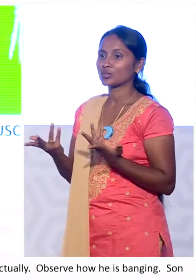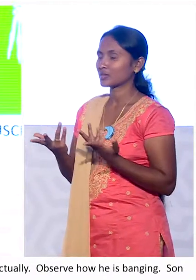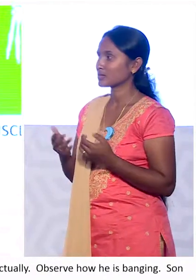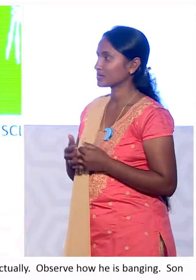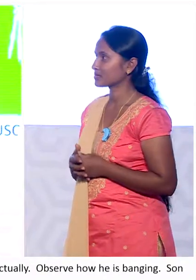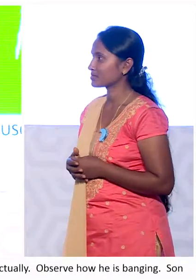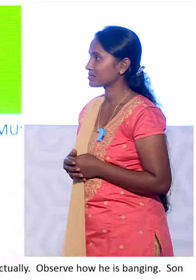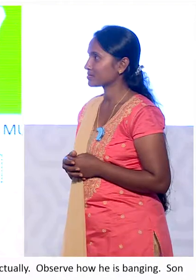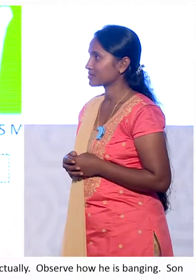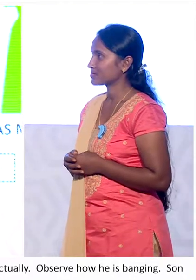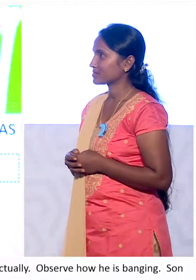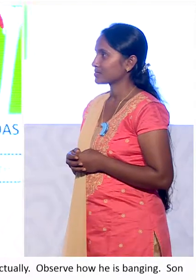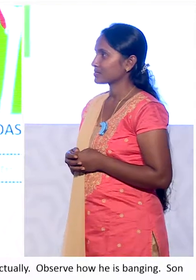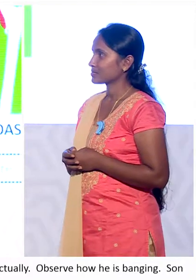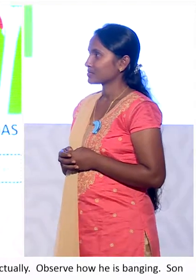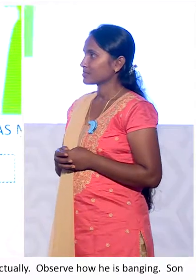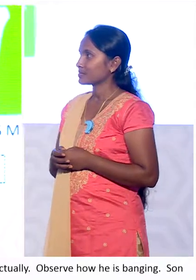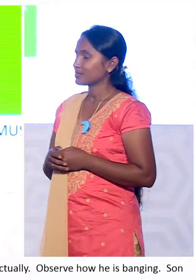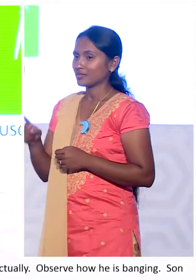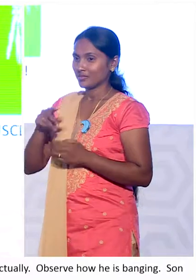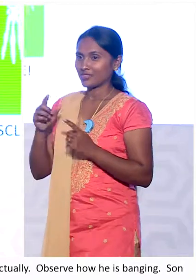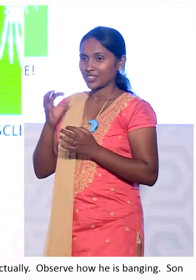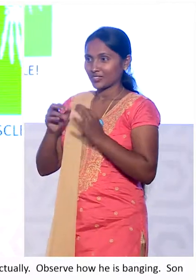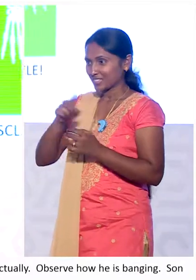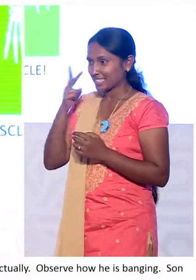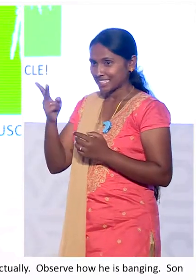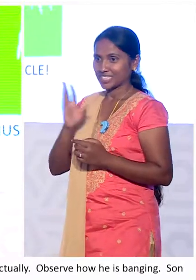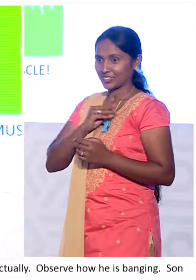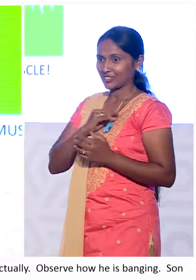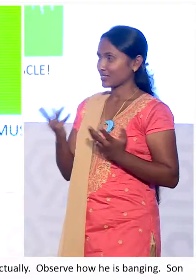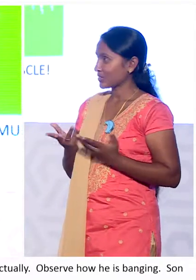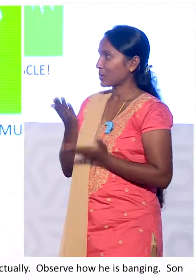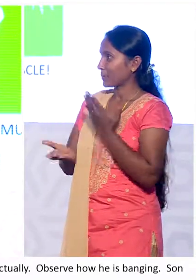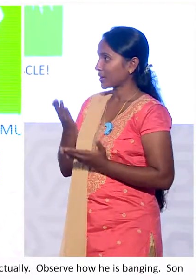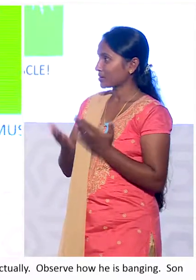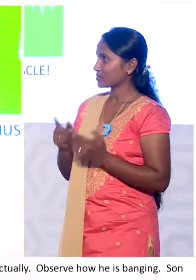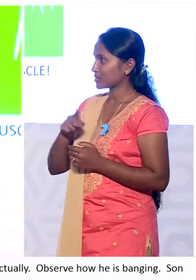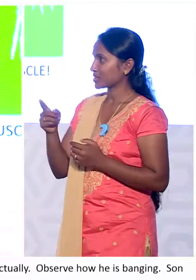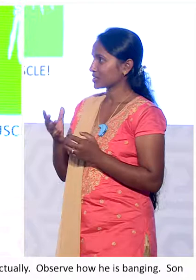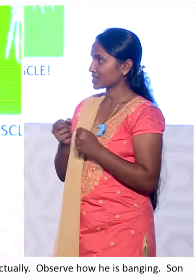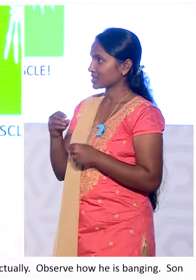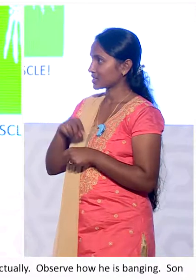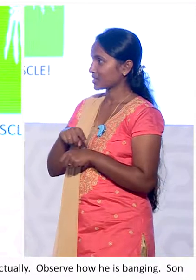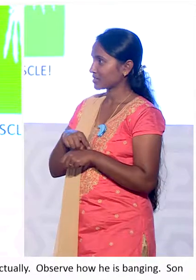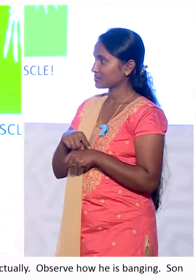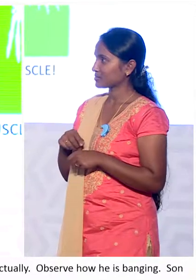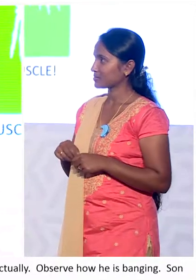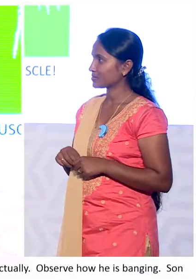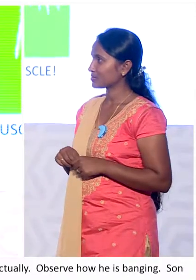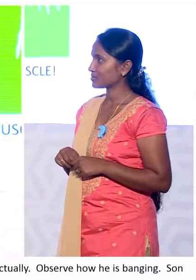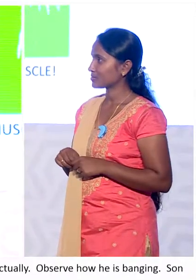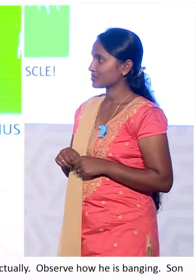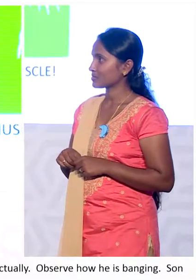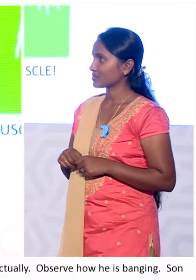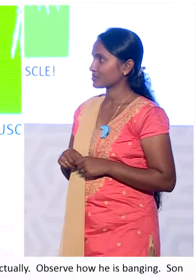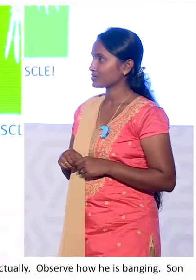only thing I could logically think of that you could be afraid of is that maybe you know deep down that your shtick doesn't really work and you are